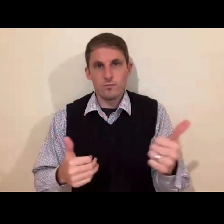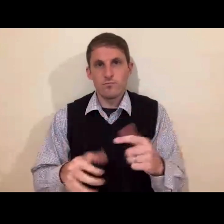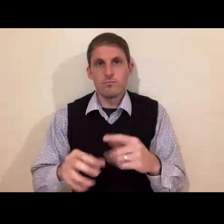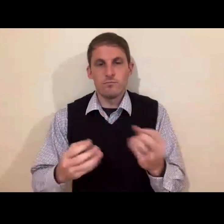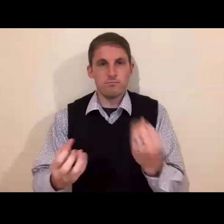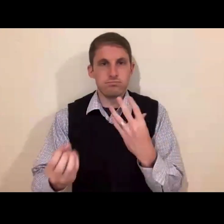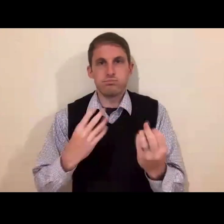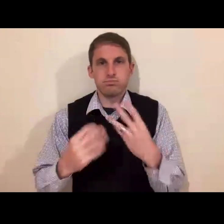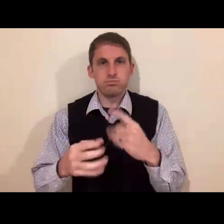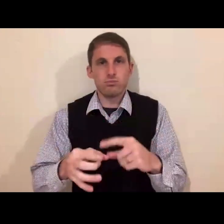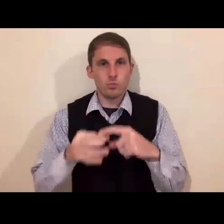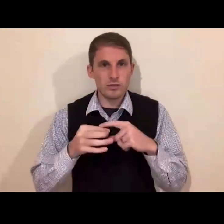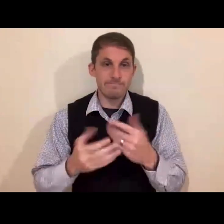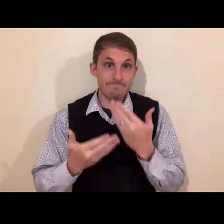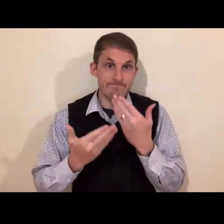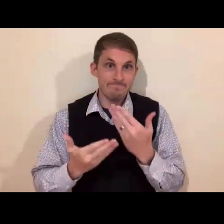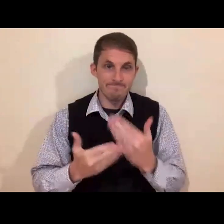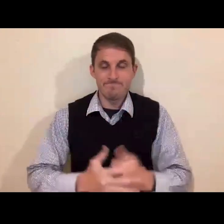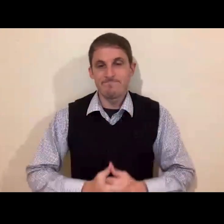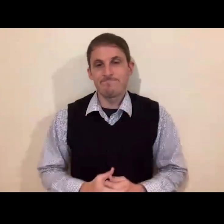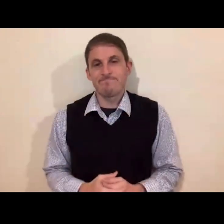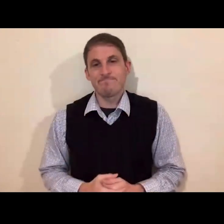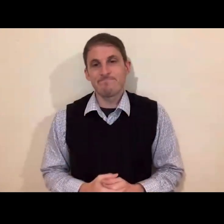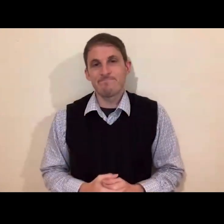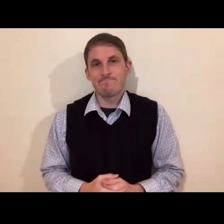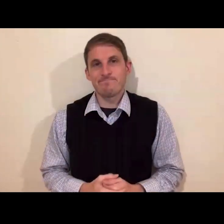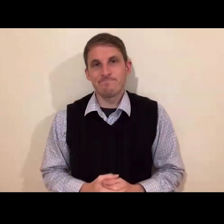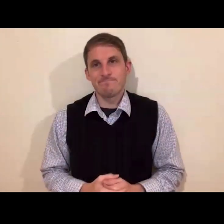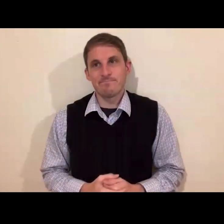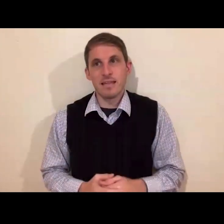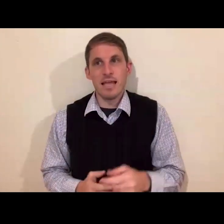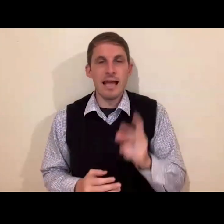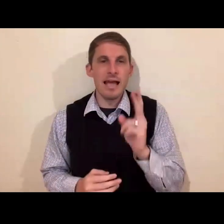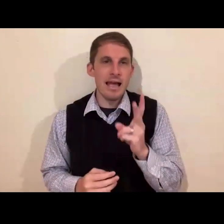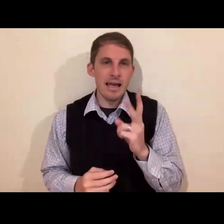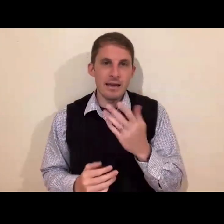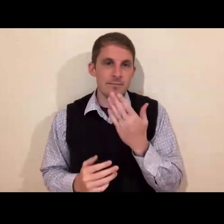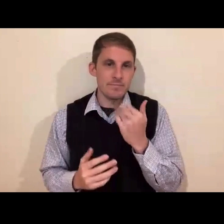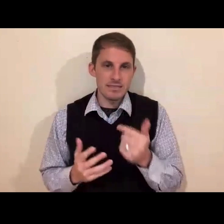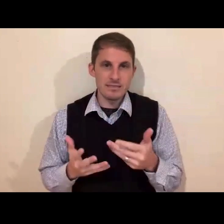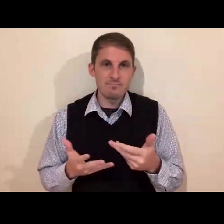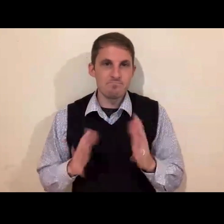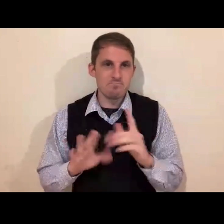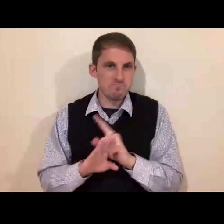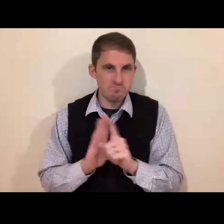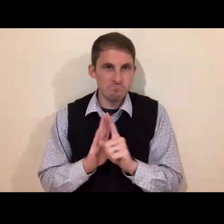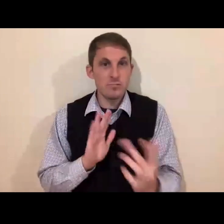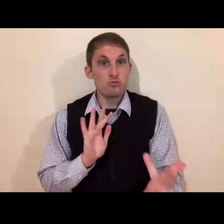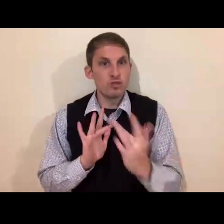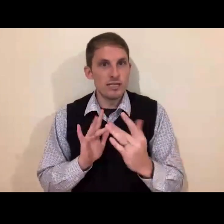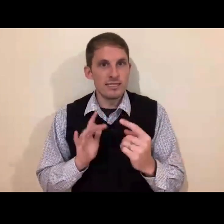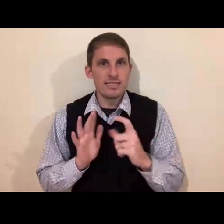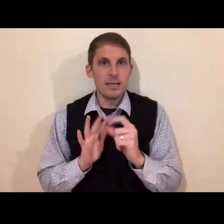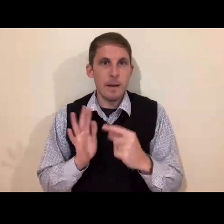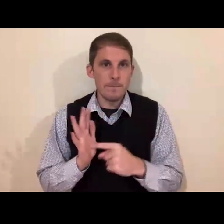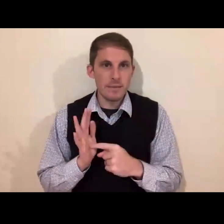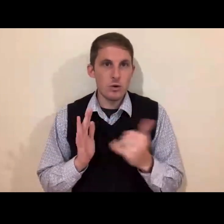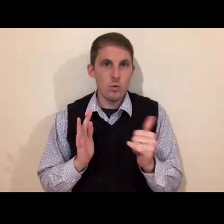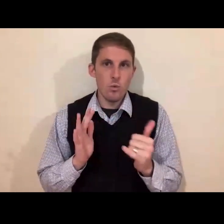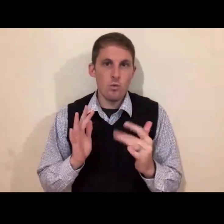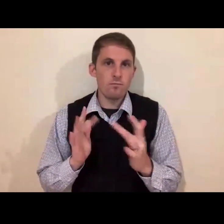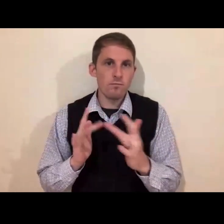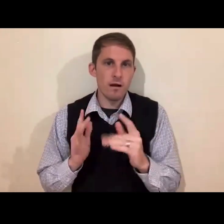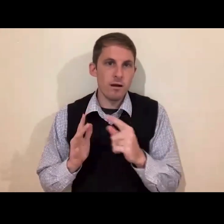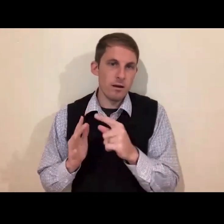to the session through asking those. Again, please don't hesitate to reach out to the department or the provider and